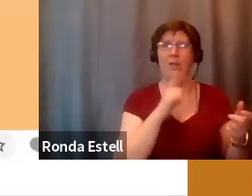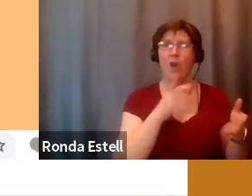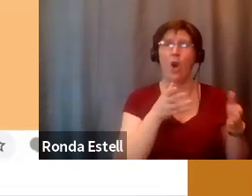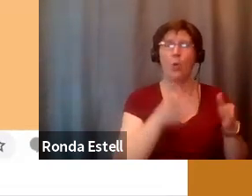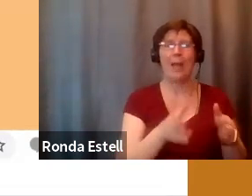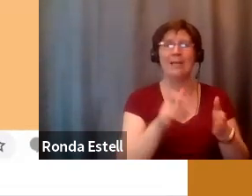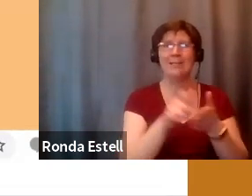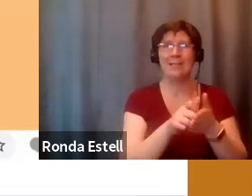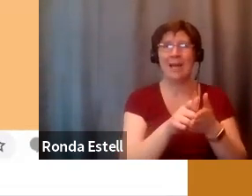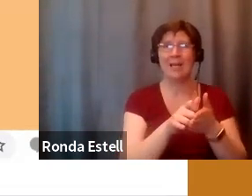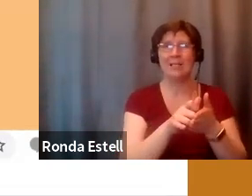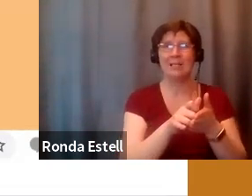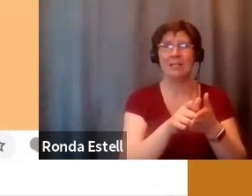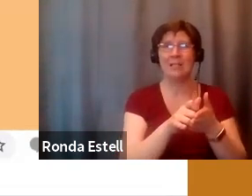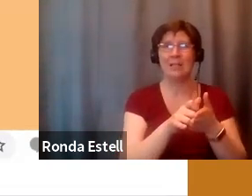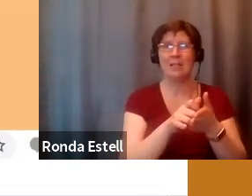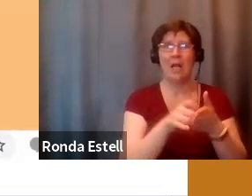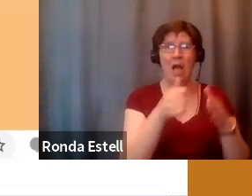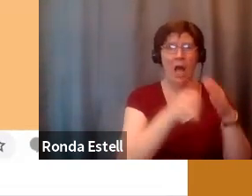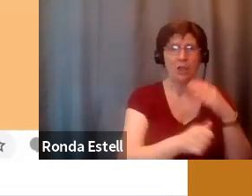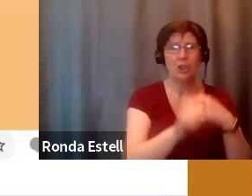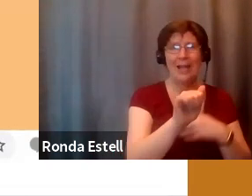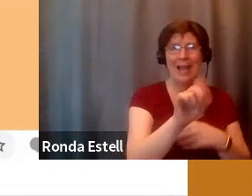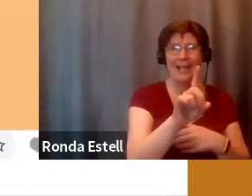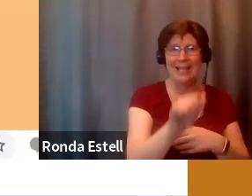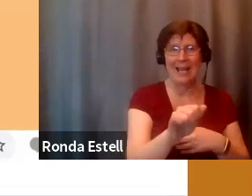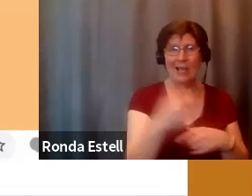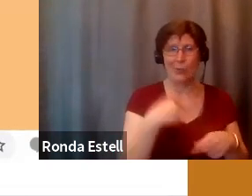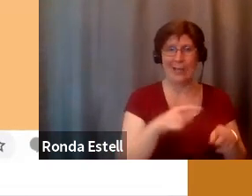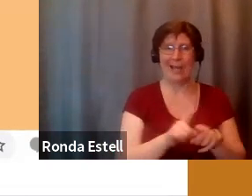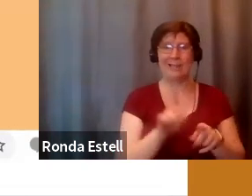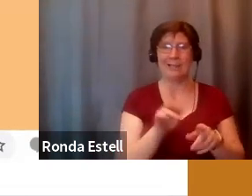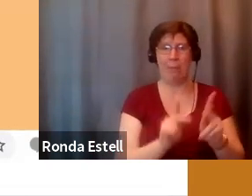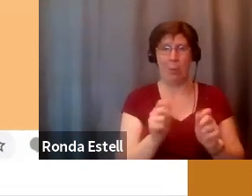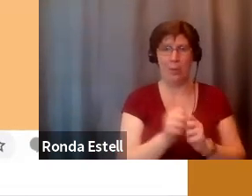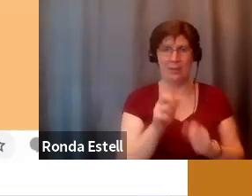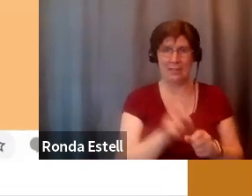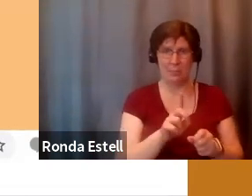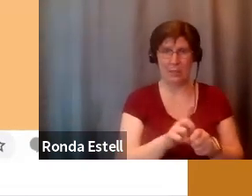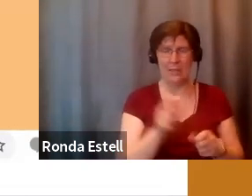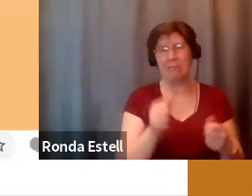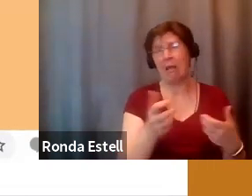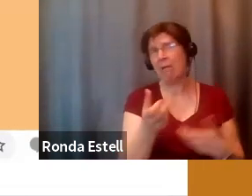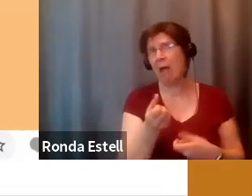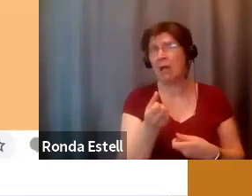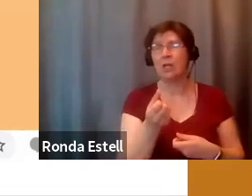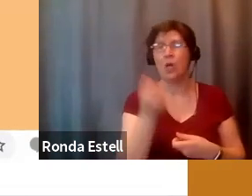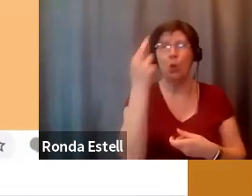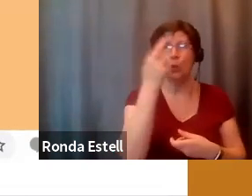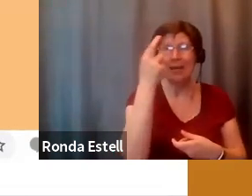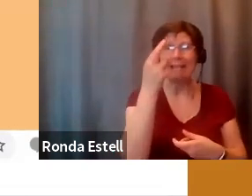that under the ADA, we as people with disabilities can get